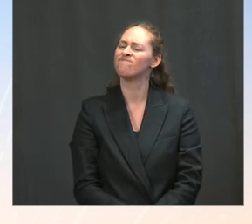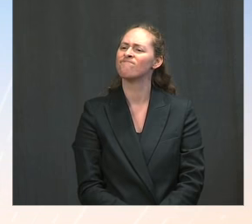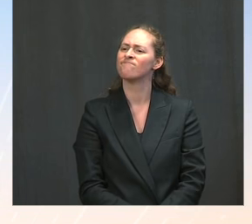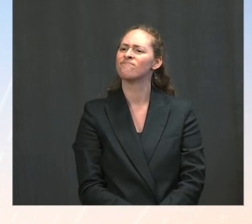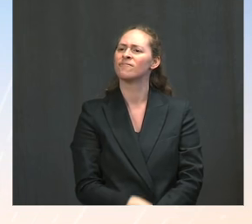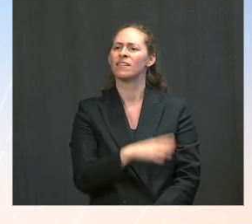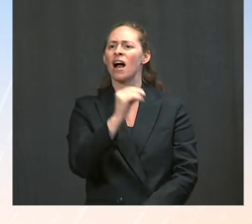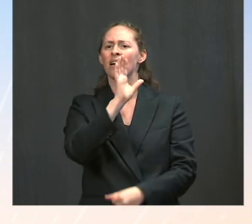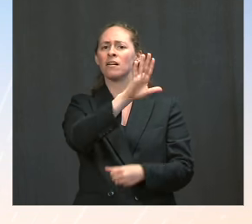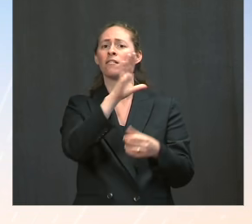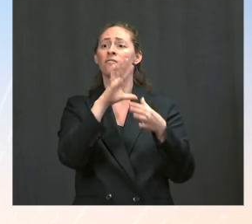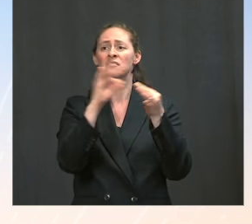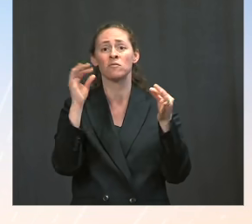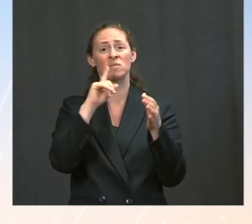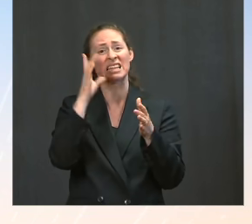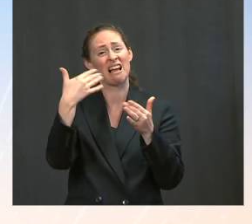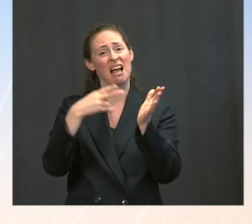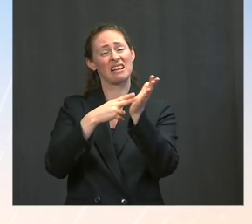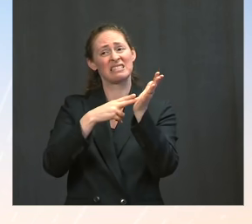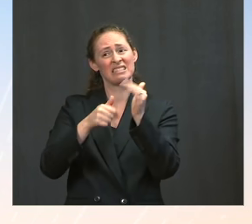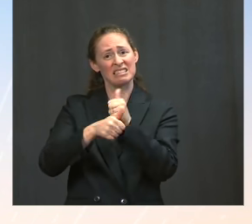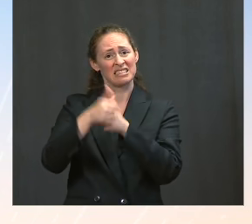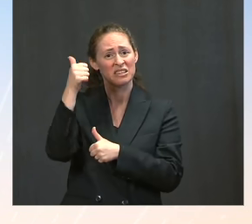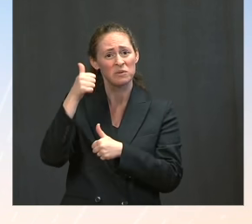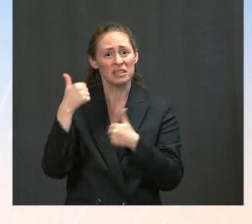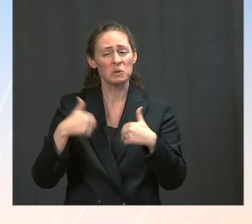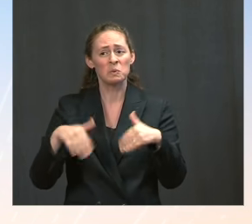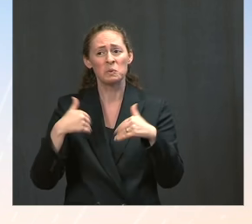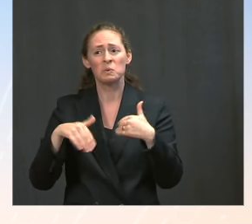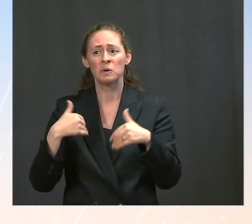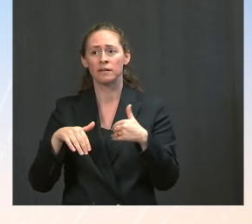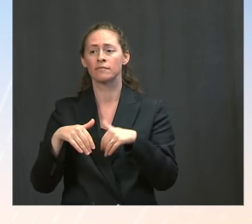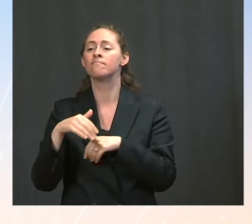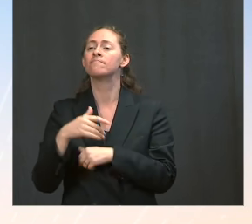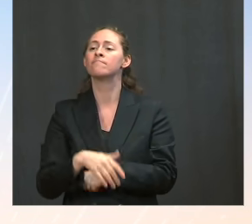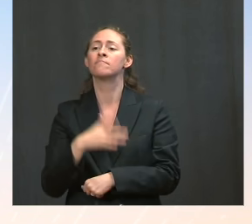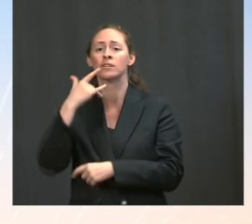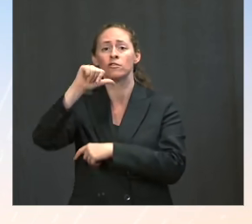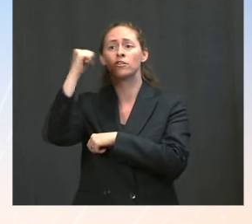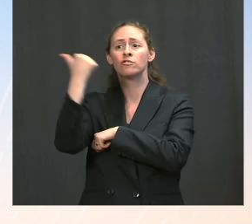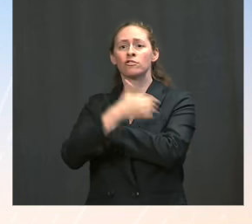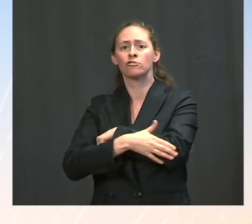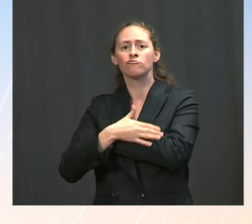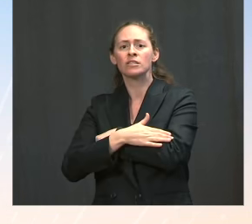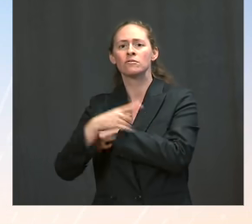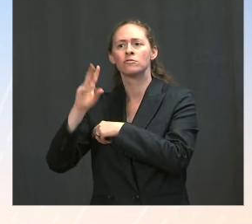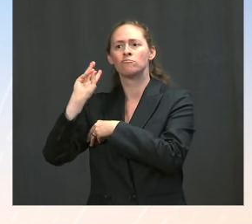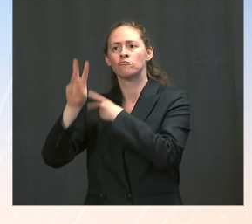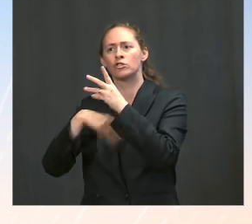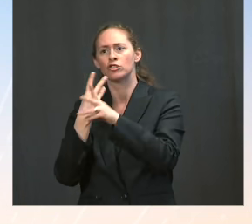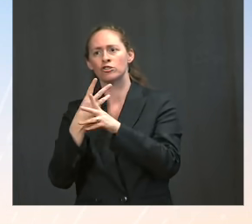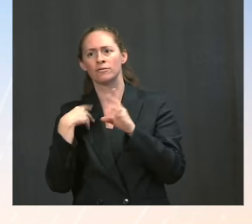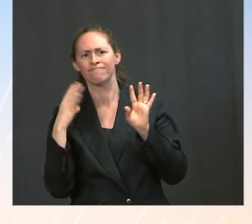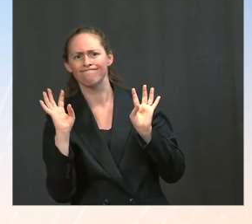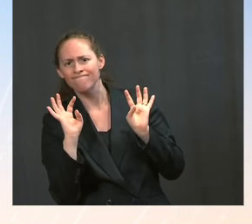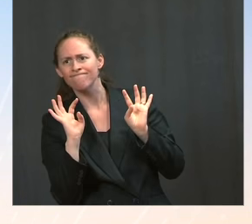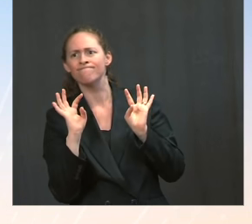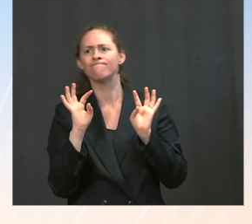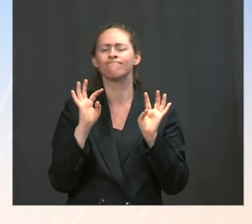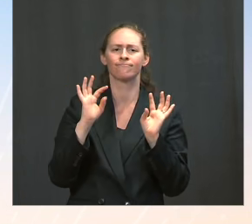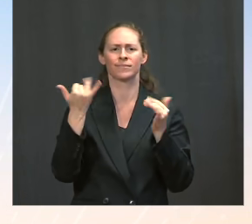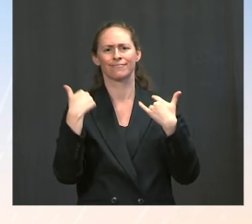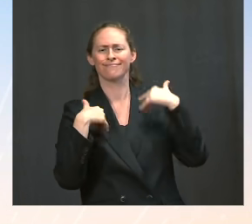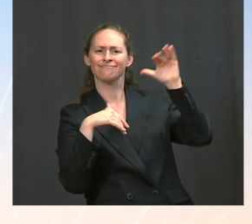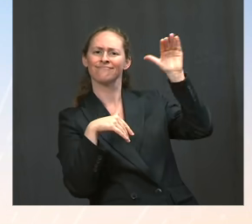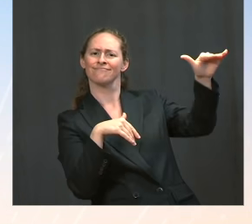other member states around the world, we continue to call for China to provide the needed access to data and samples.